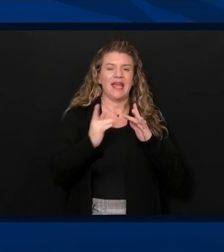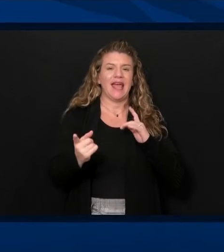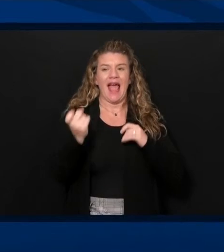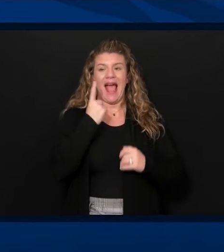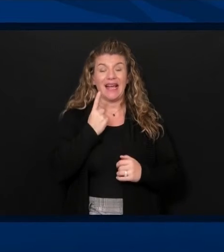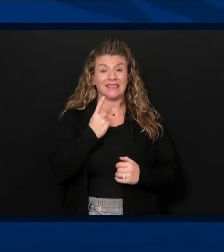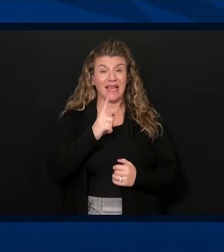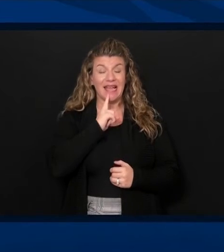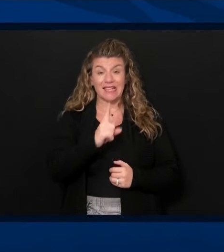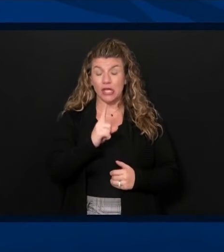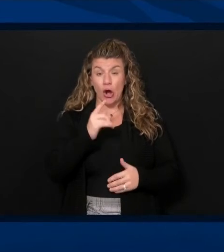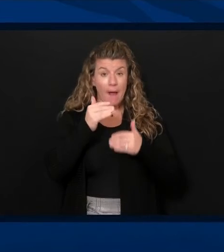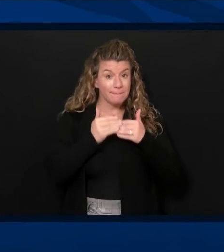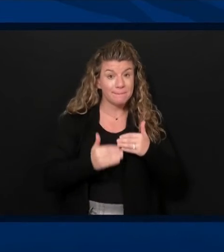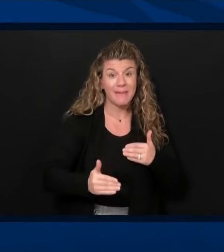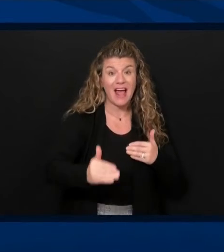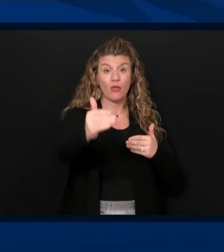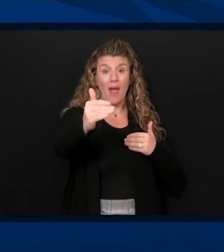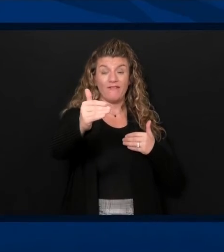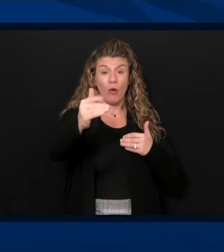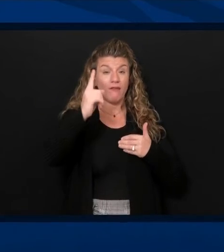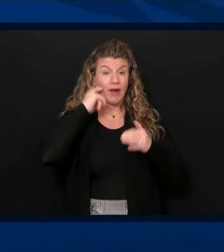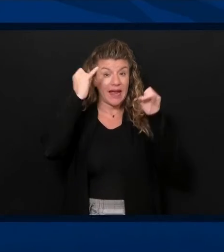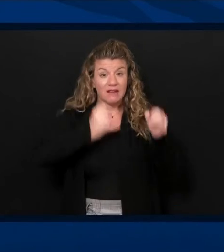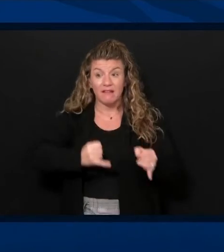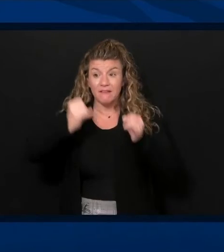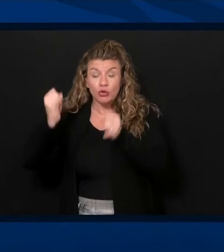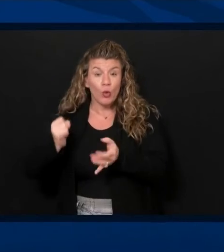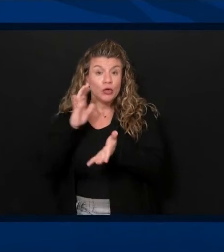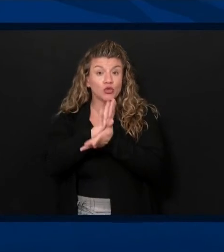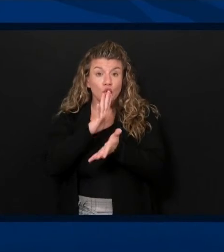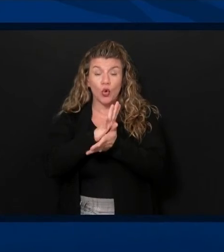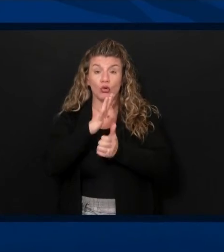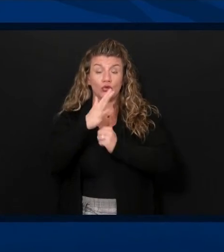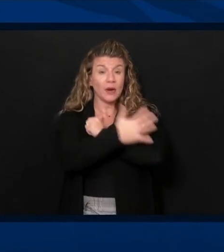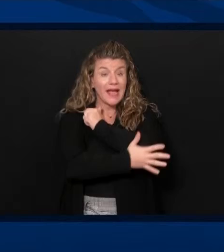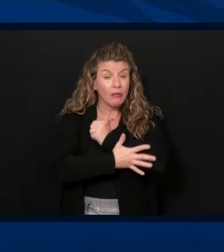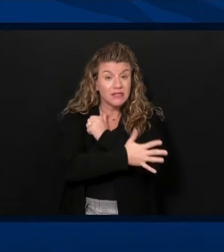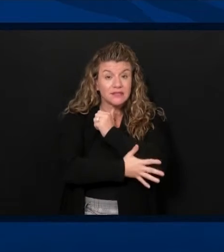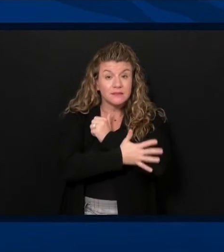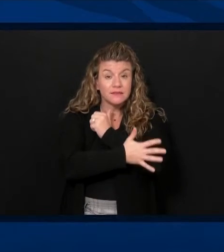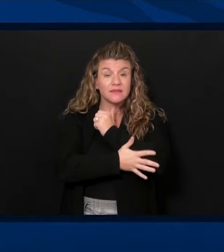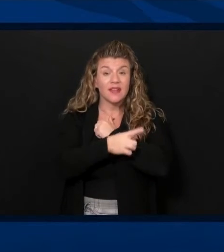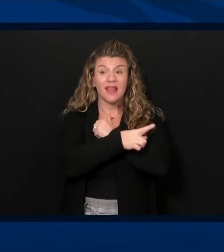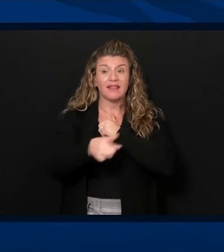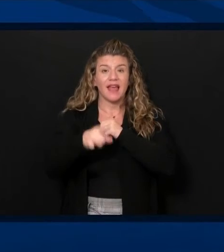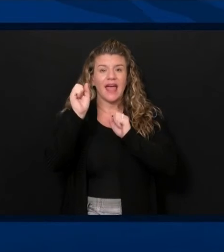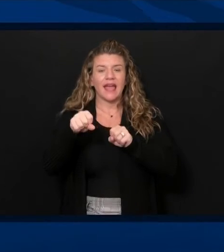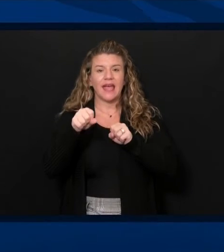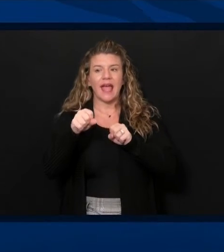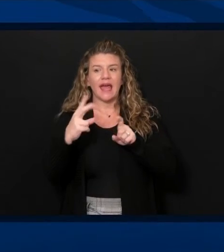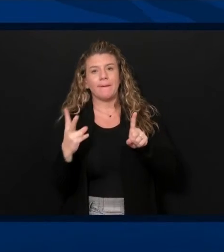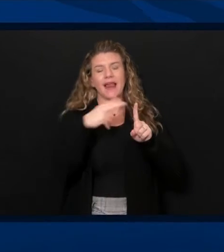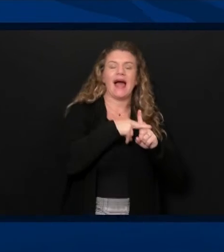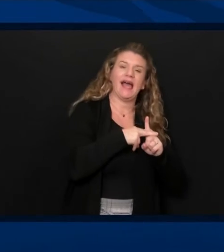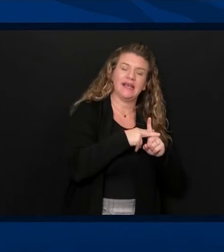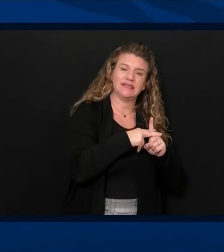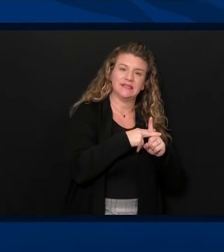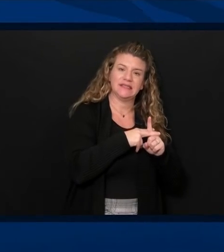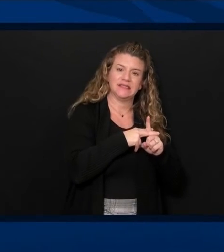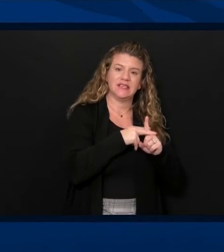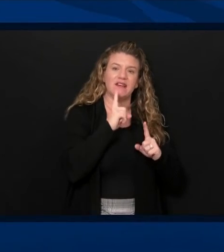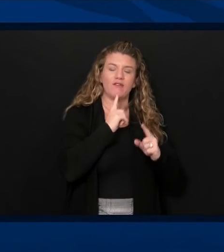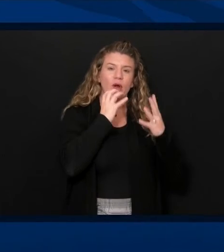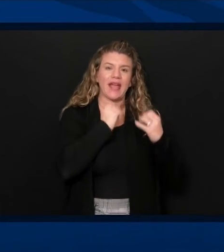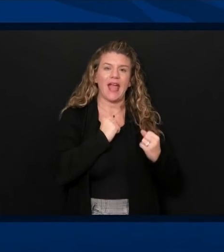pathway forward for either individual schools or counties in the state to apply with your office for